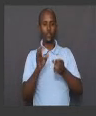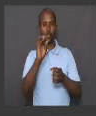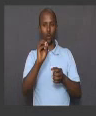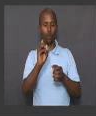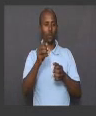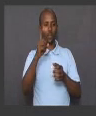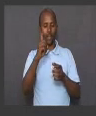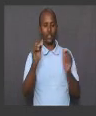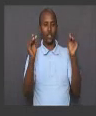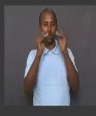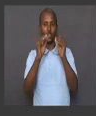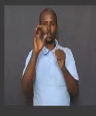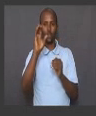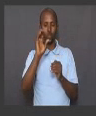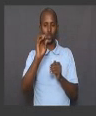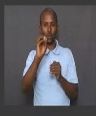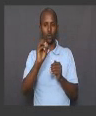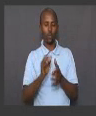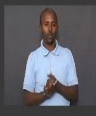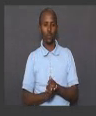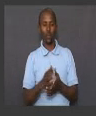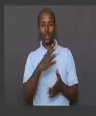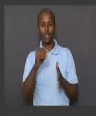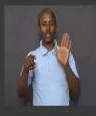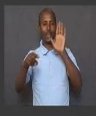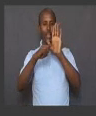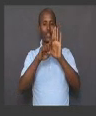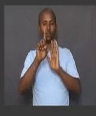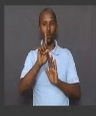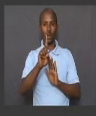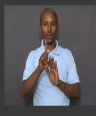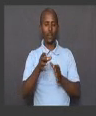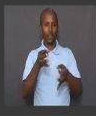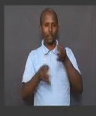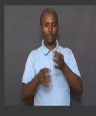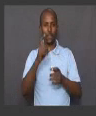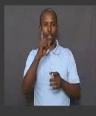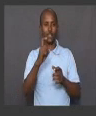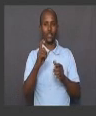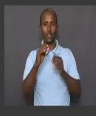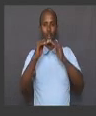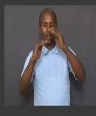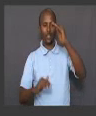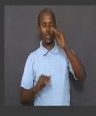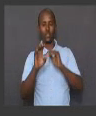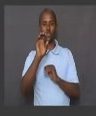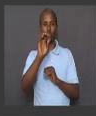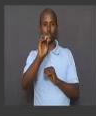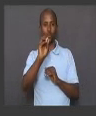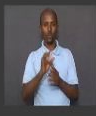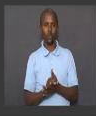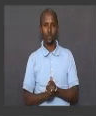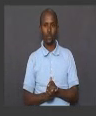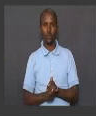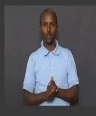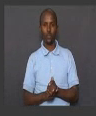x equals 0, and negative 1 if x is less than